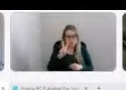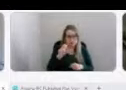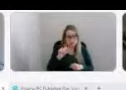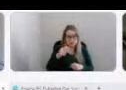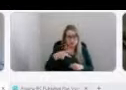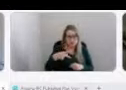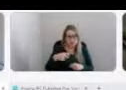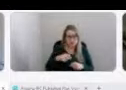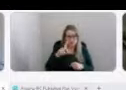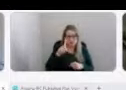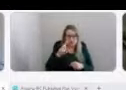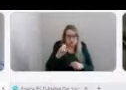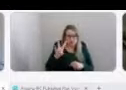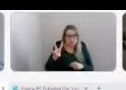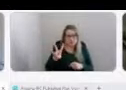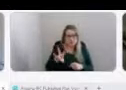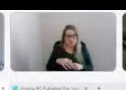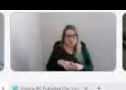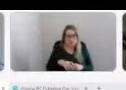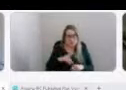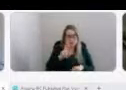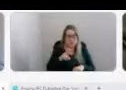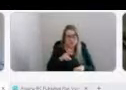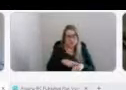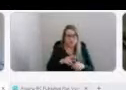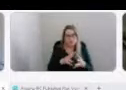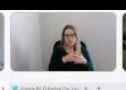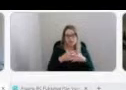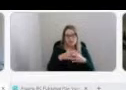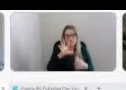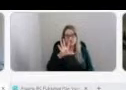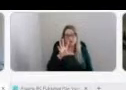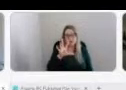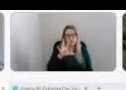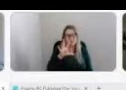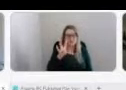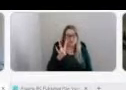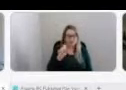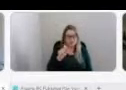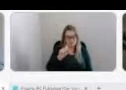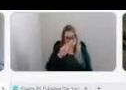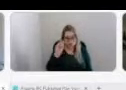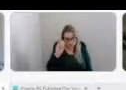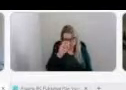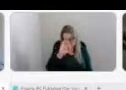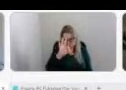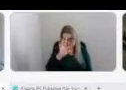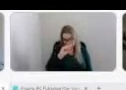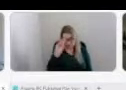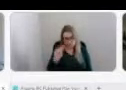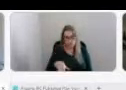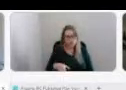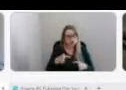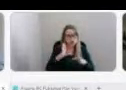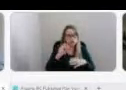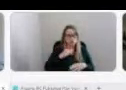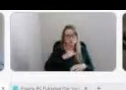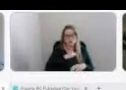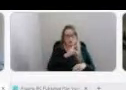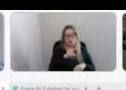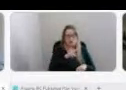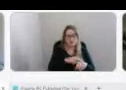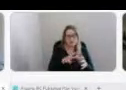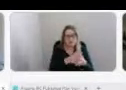ld7 vap of native americans is 57.9 which would allow members of our native american